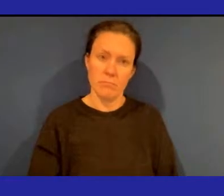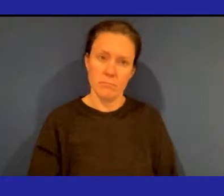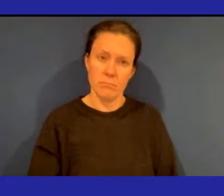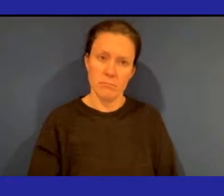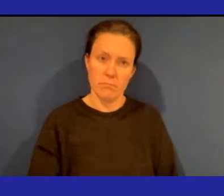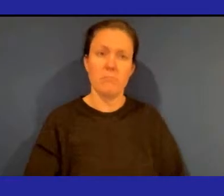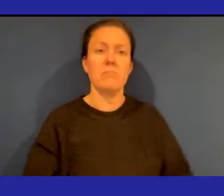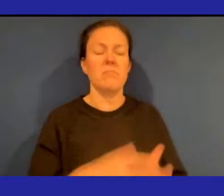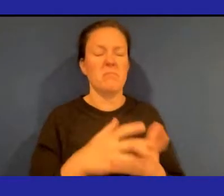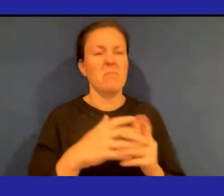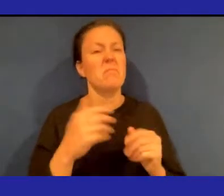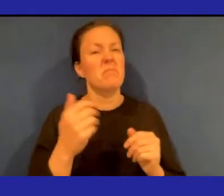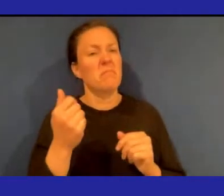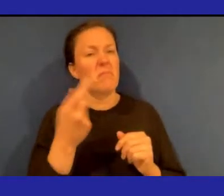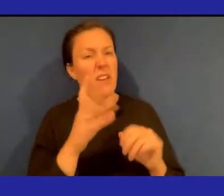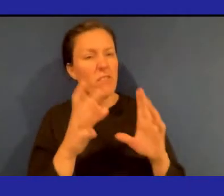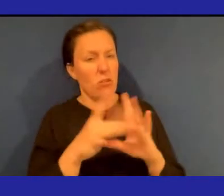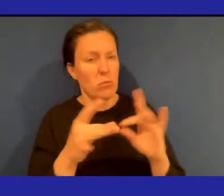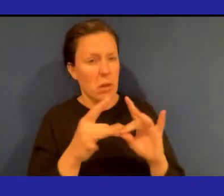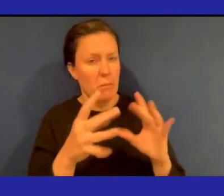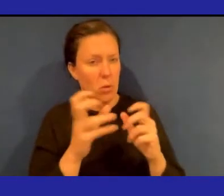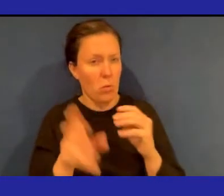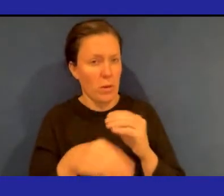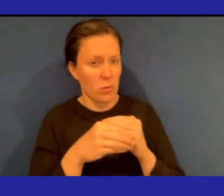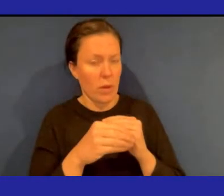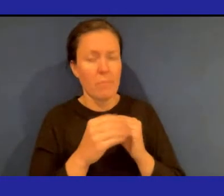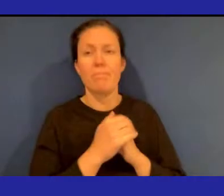Neil is saying. So, the